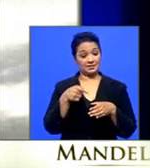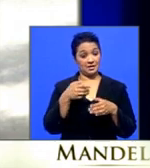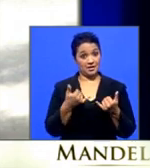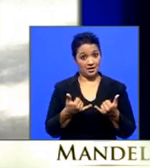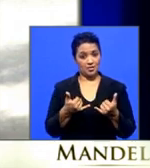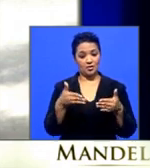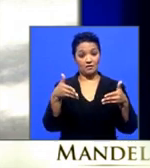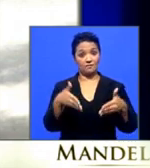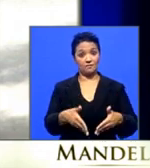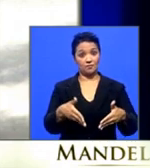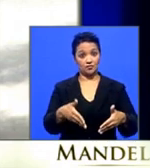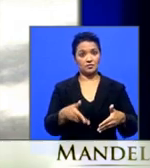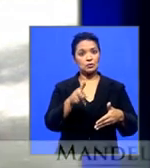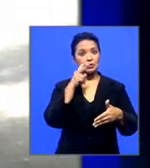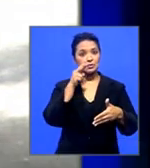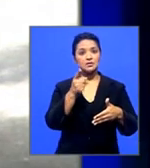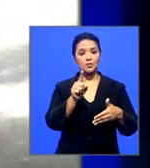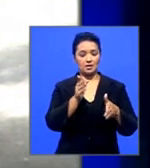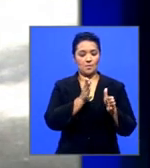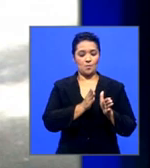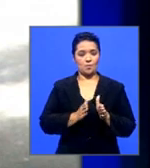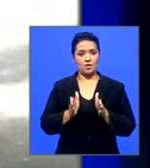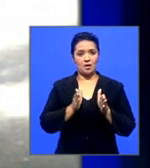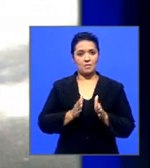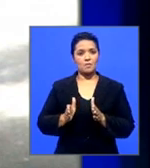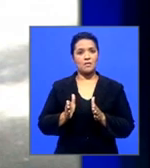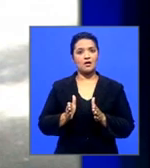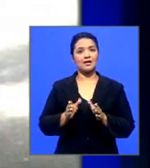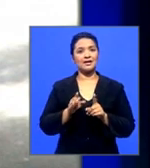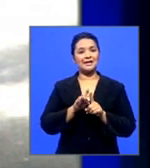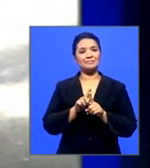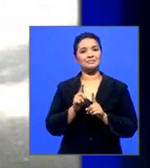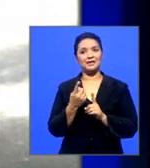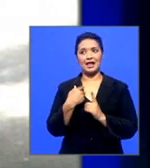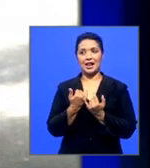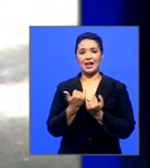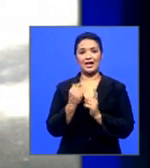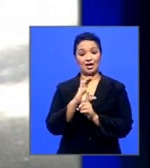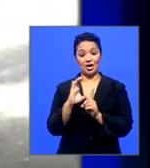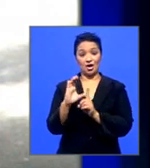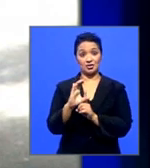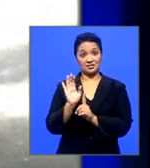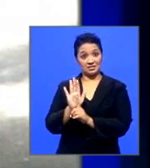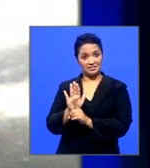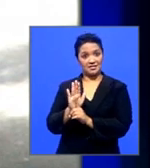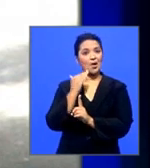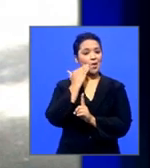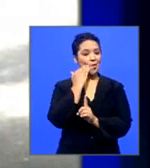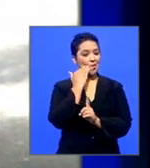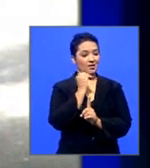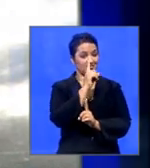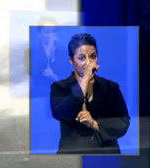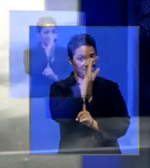funeral, we see also preparation, interface between modernity and tradition. The presence of